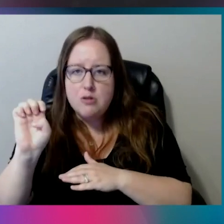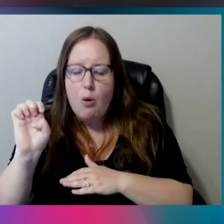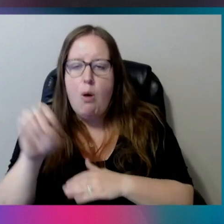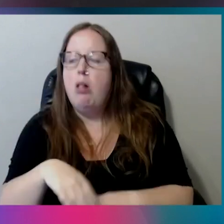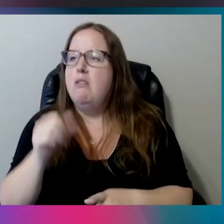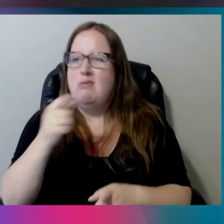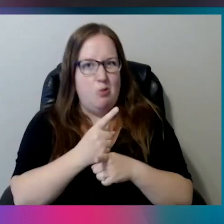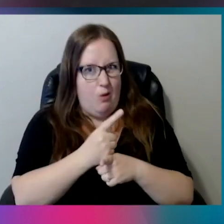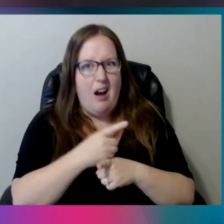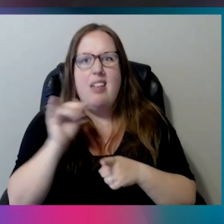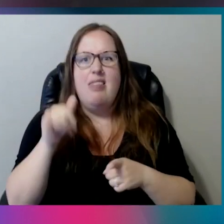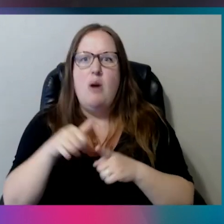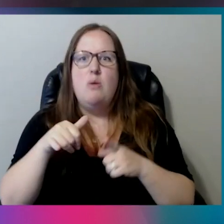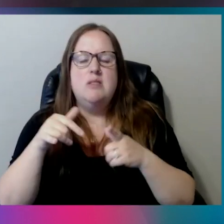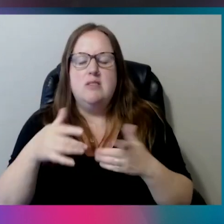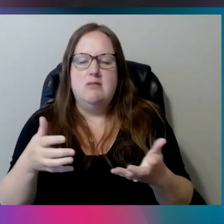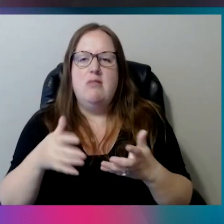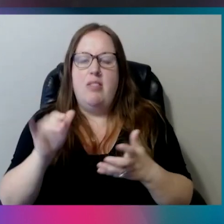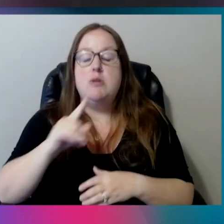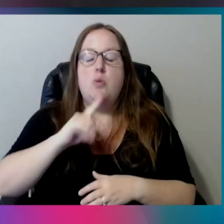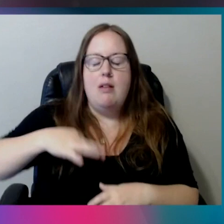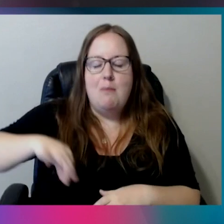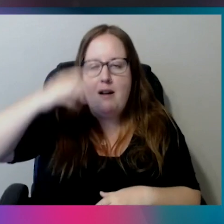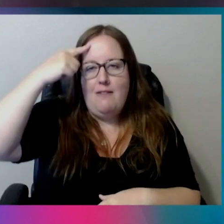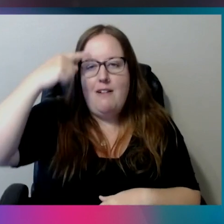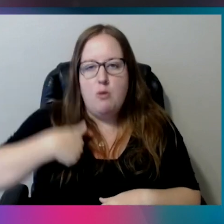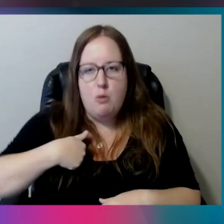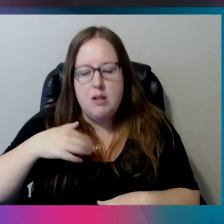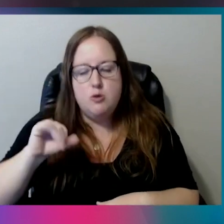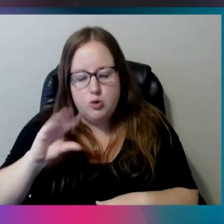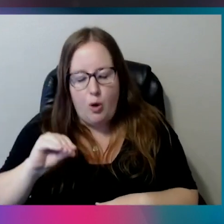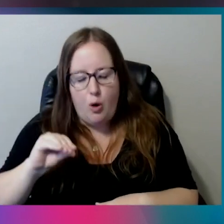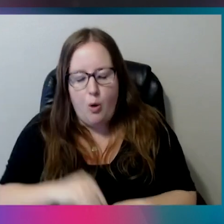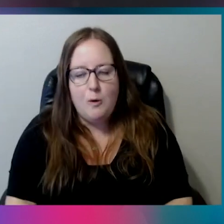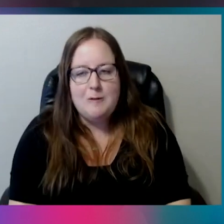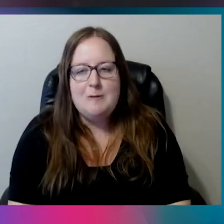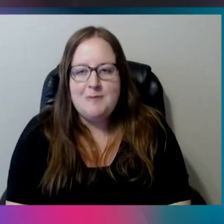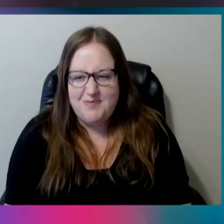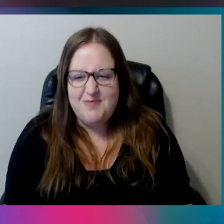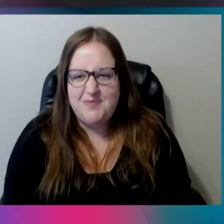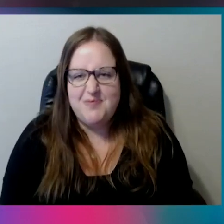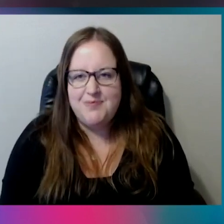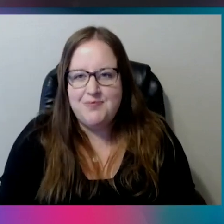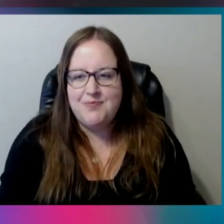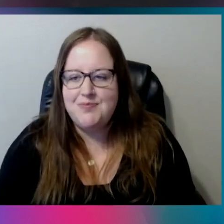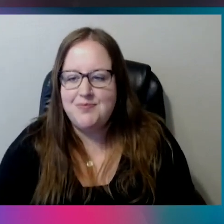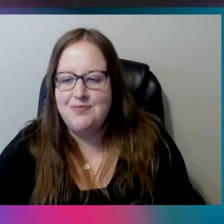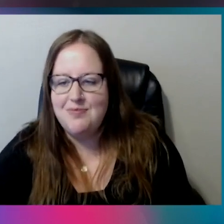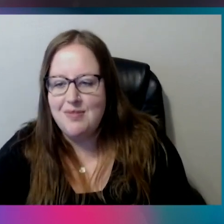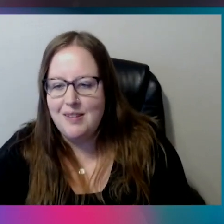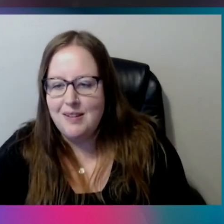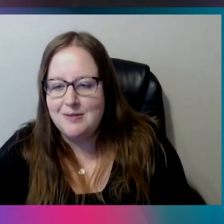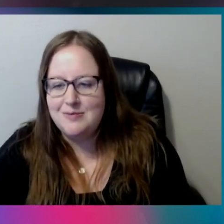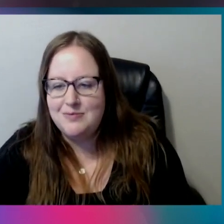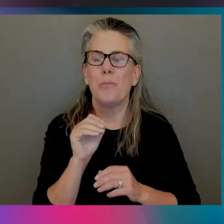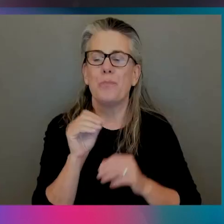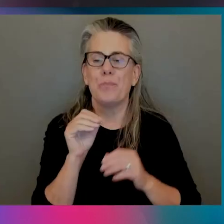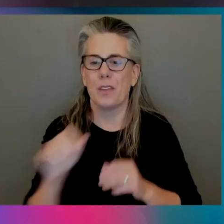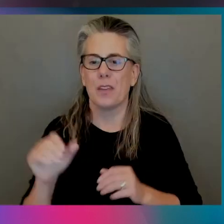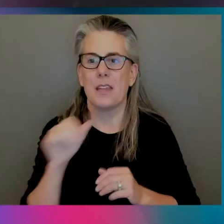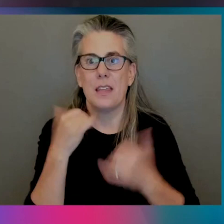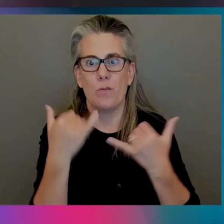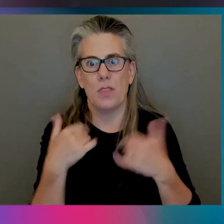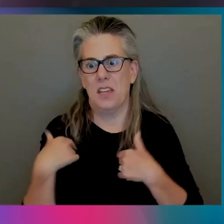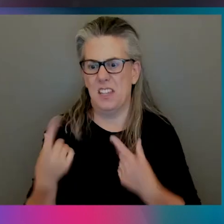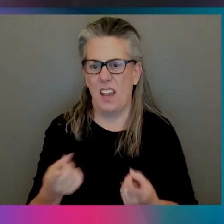nirvana for me. That was really good. Okay. These days, I tend not to mind it so much. Yeah. Because the thing is, once you start loading an